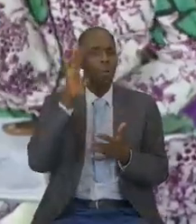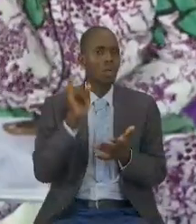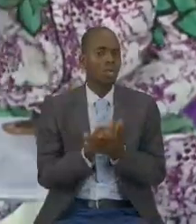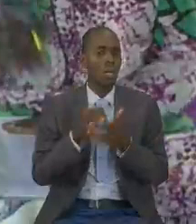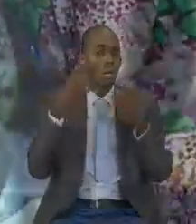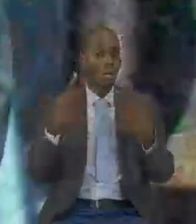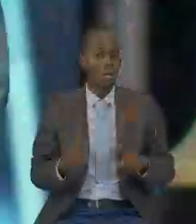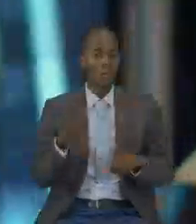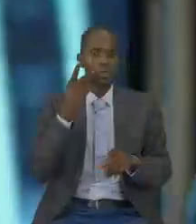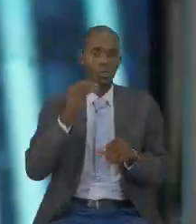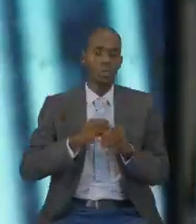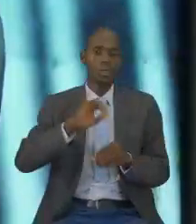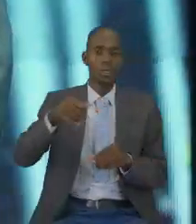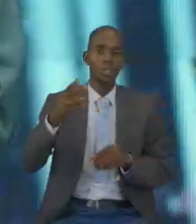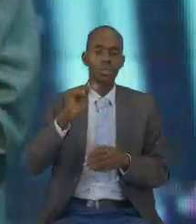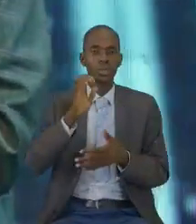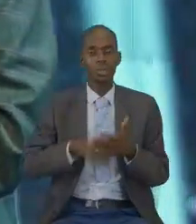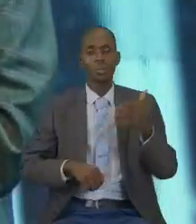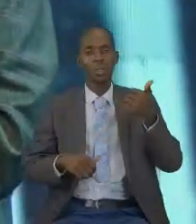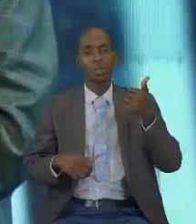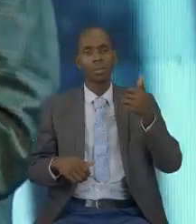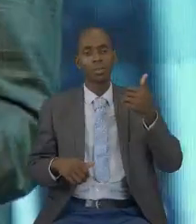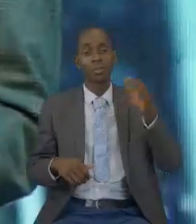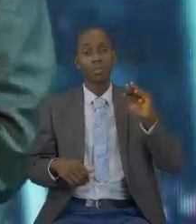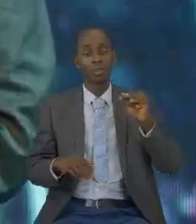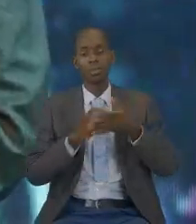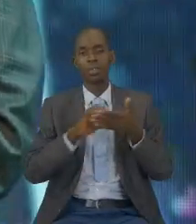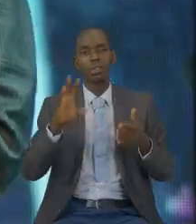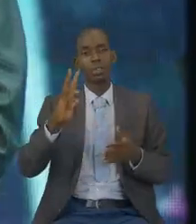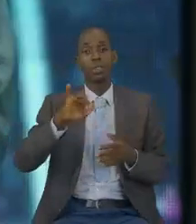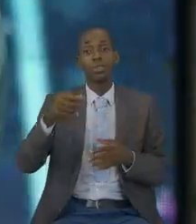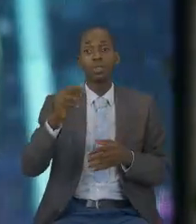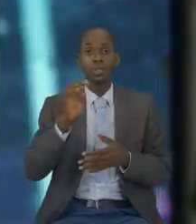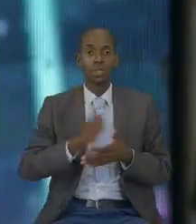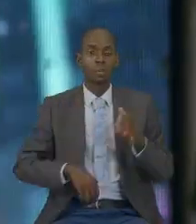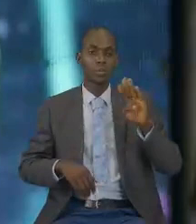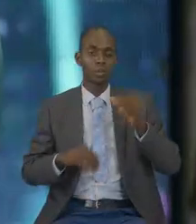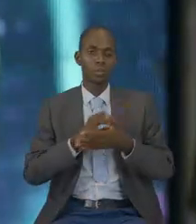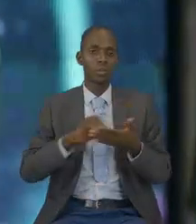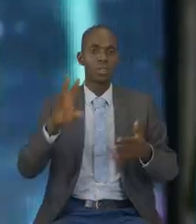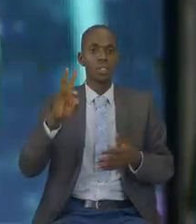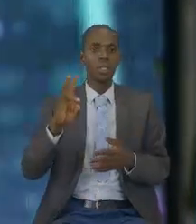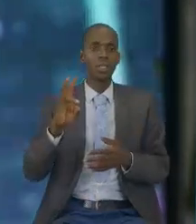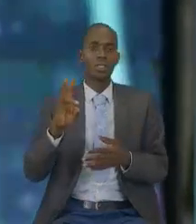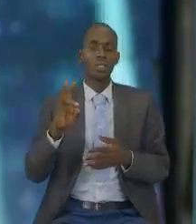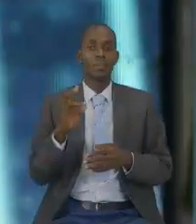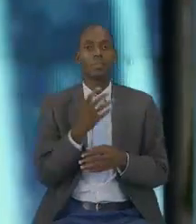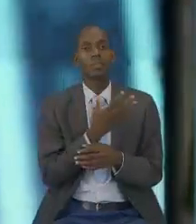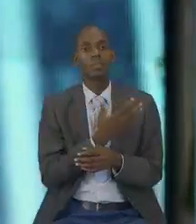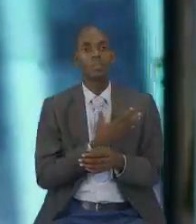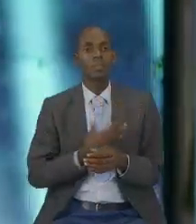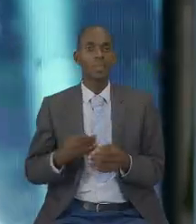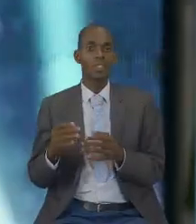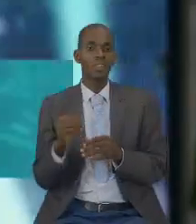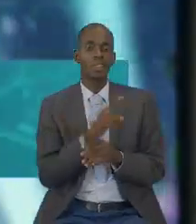Look at John chapter 14, verse 6. John chapter 14, verse 6. The Lord